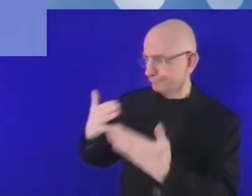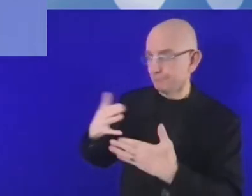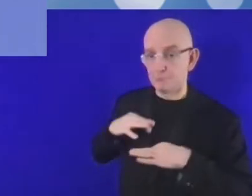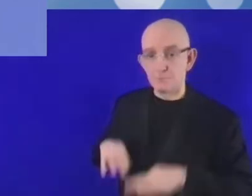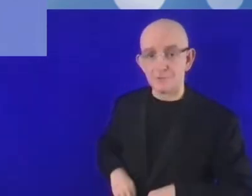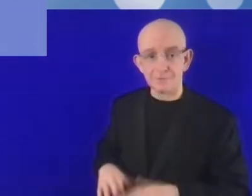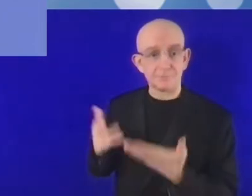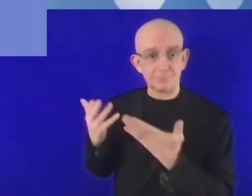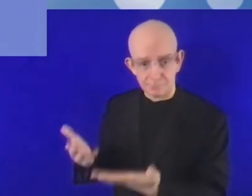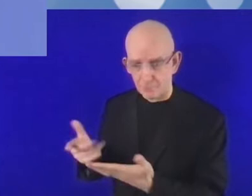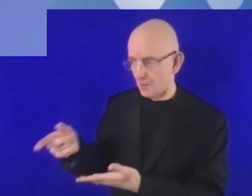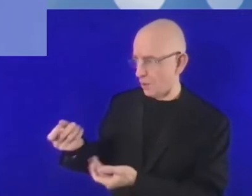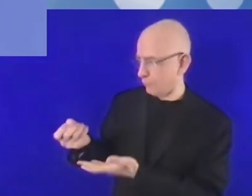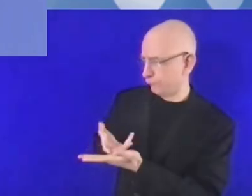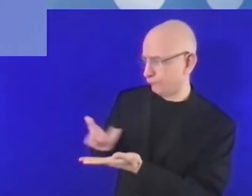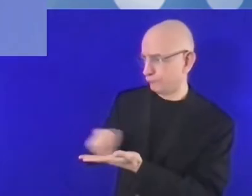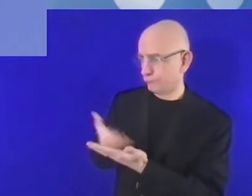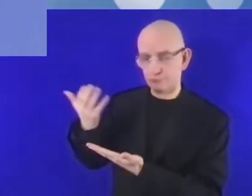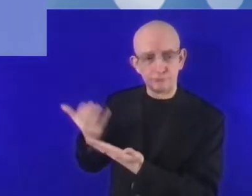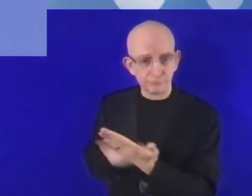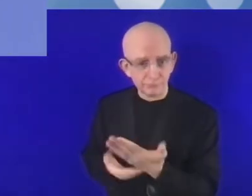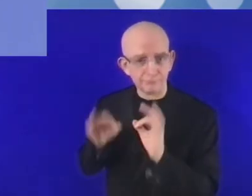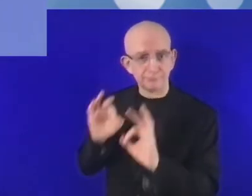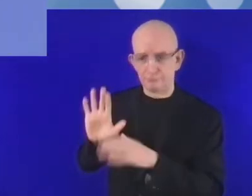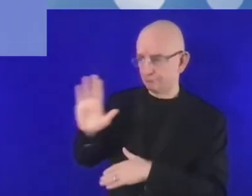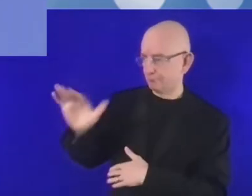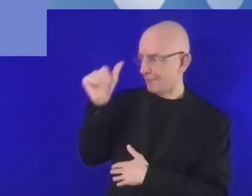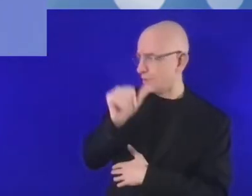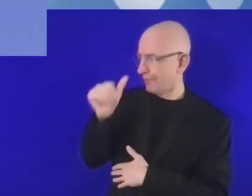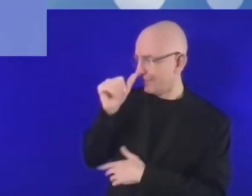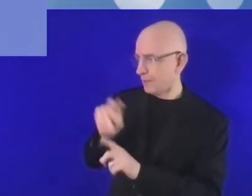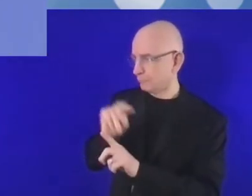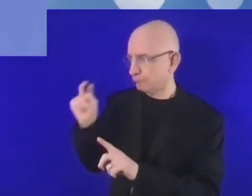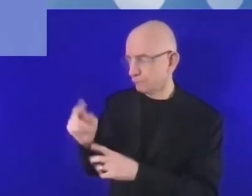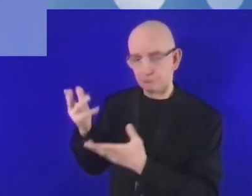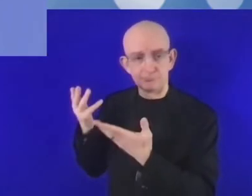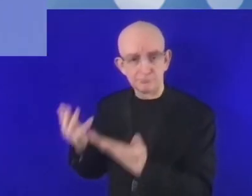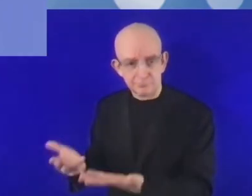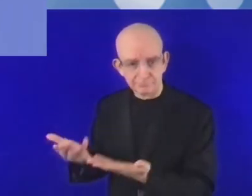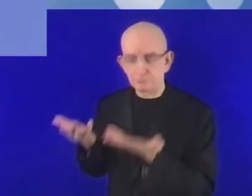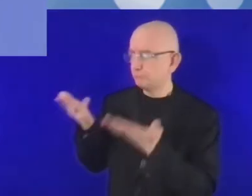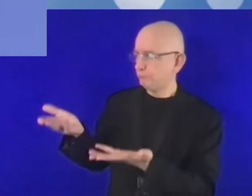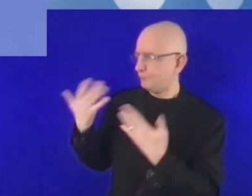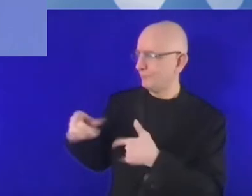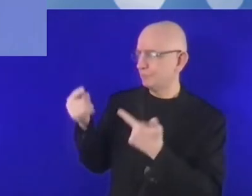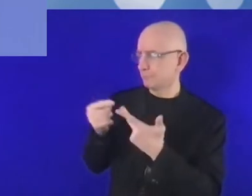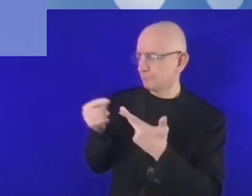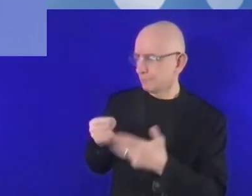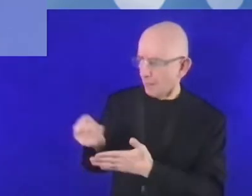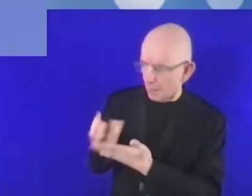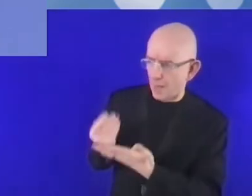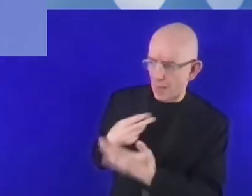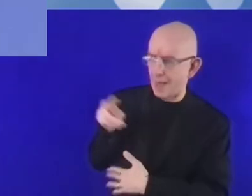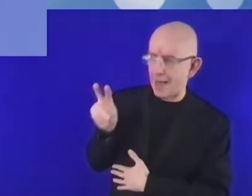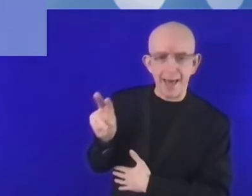few times the multi-stakeholder approach which is really very important especially that you will be hosting the igf 2020 223 in the